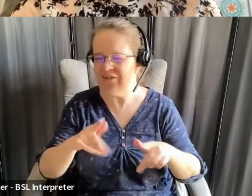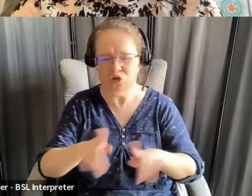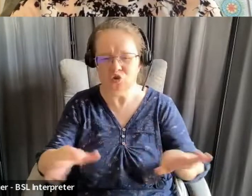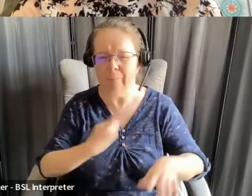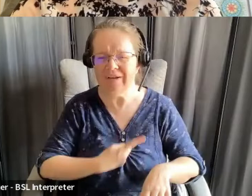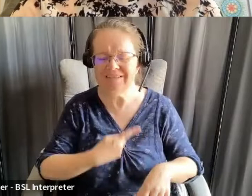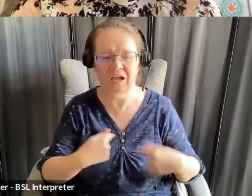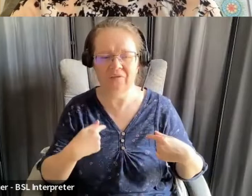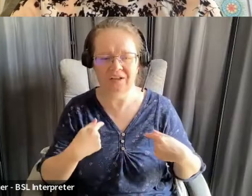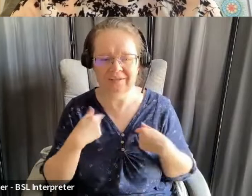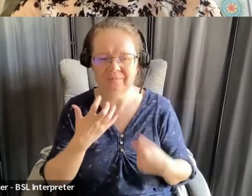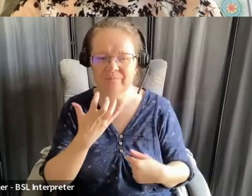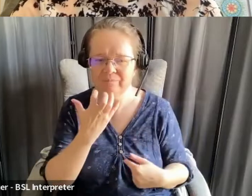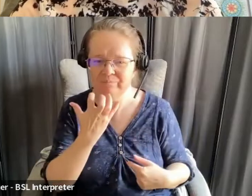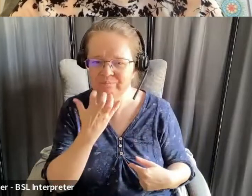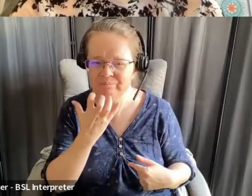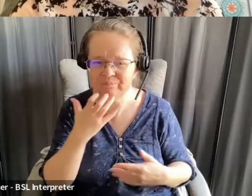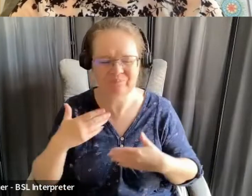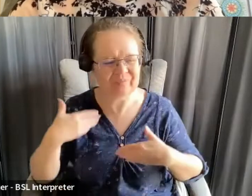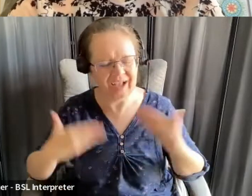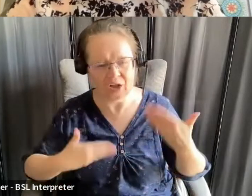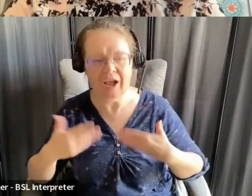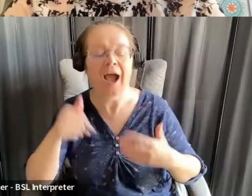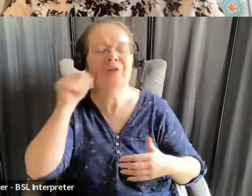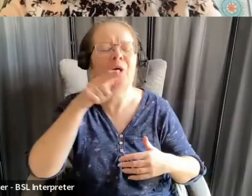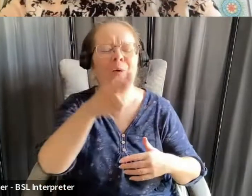on, Rosie. You wanted to ask me a very specific question.